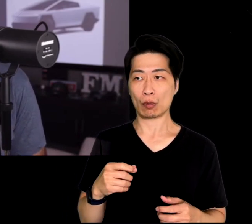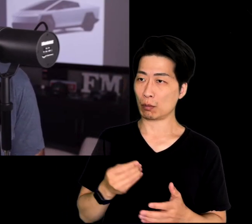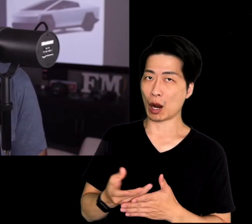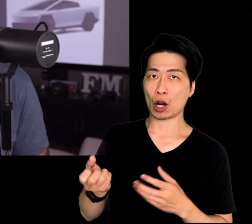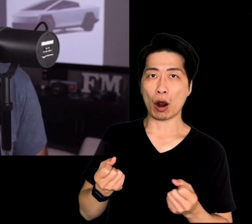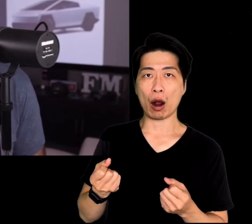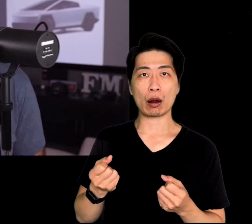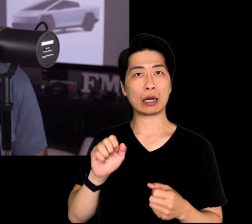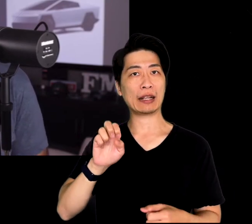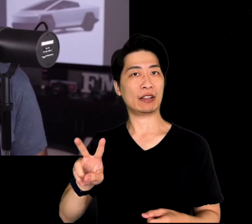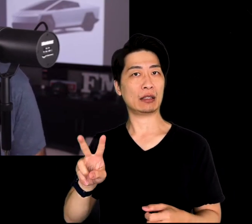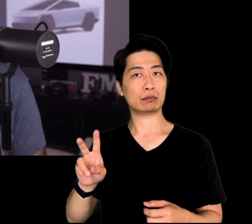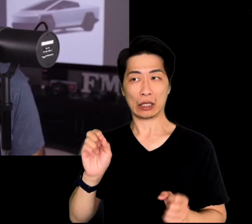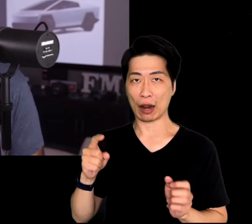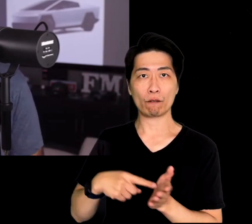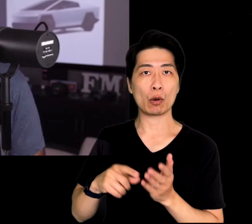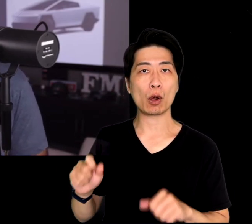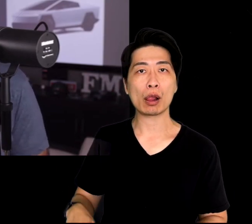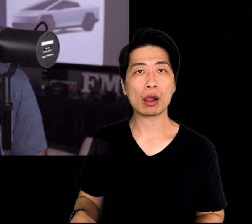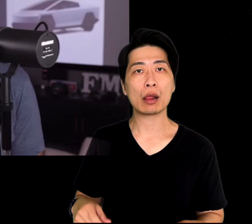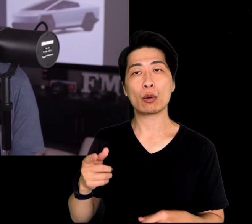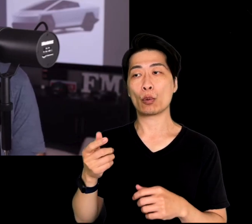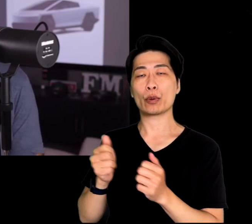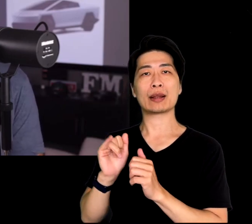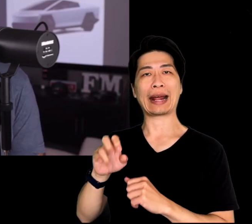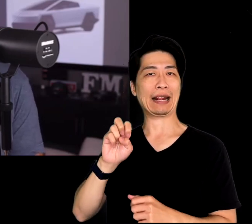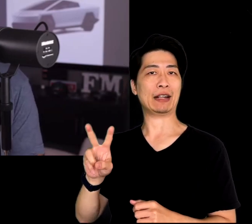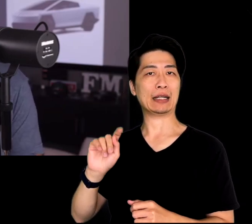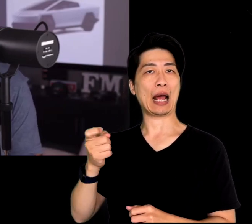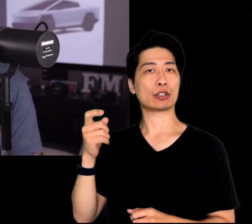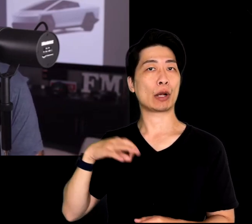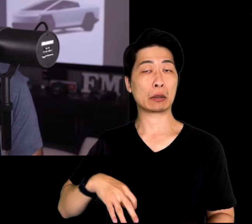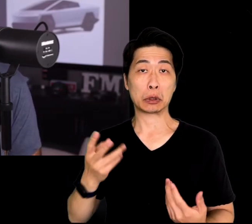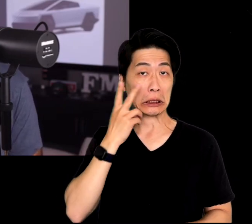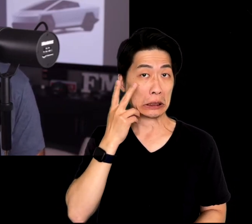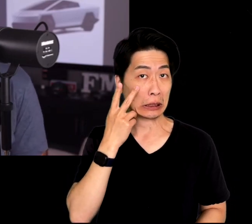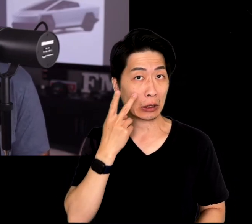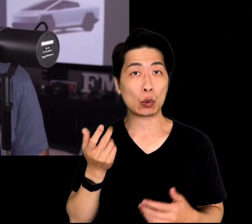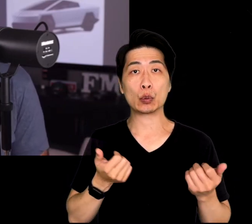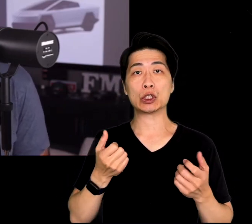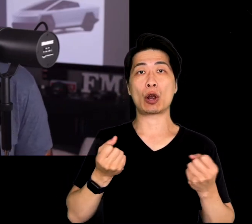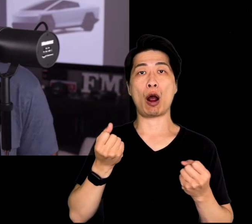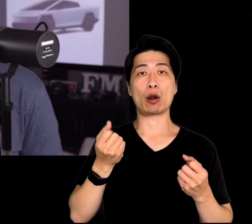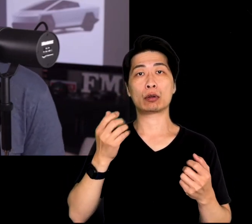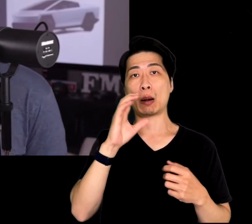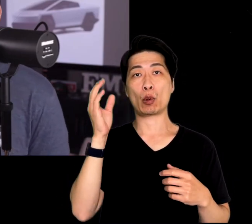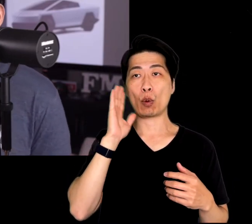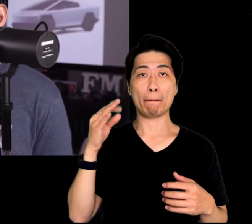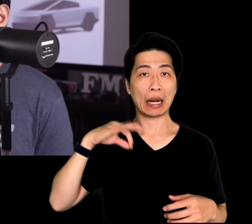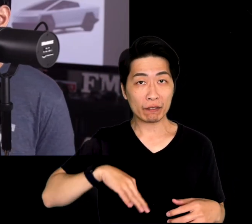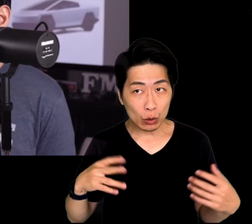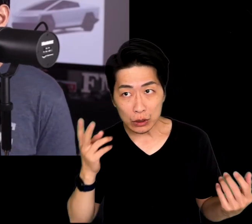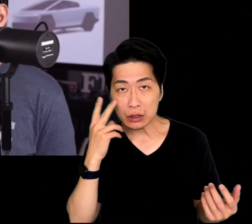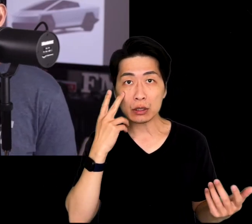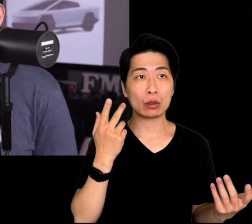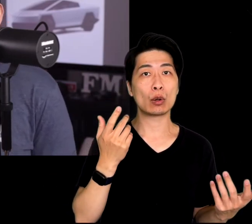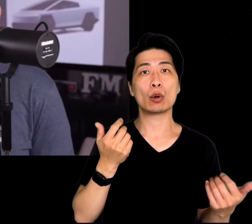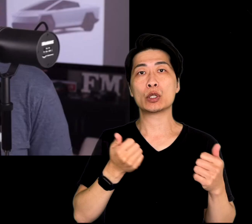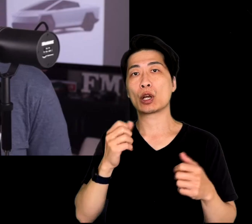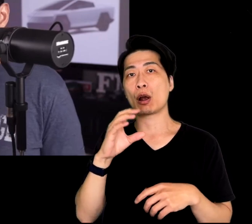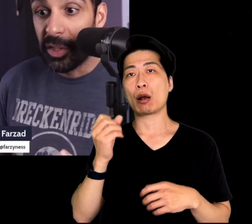vehicle, especially with the help of the EV tax credit. So we'll see. We'll see which cars are going to benefit. We'll see which cars are going to perform well in this